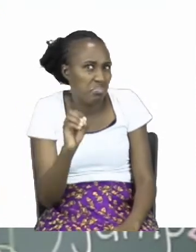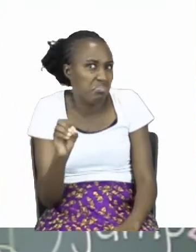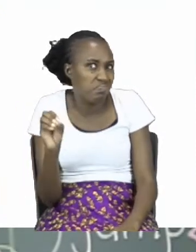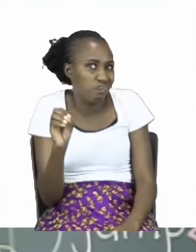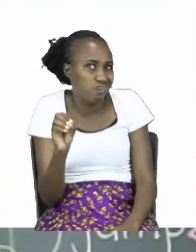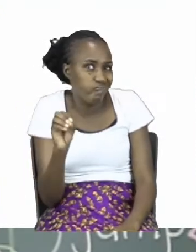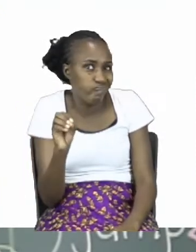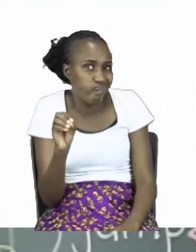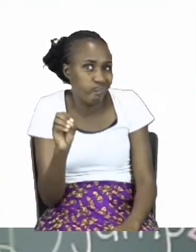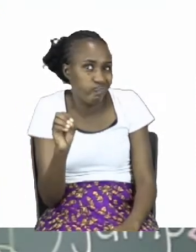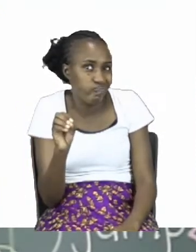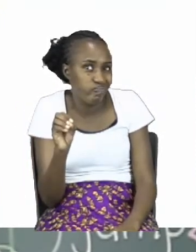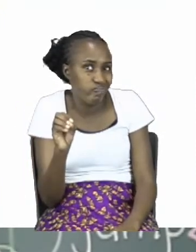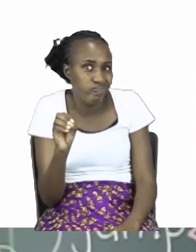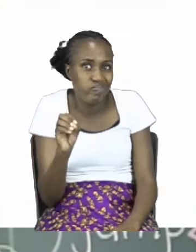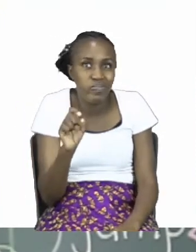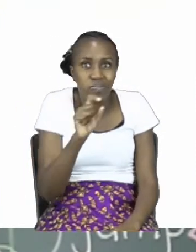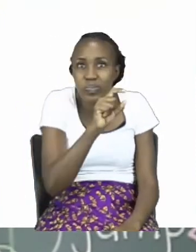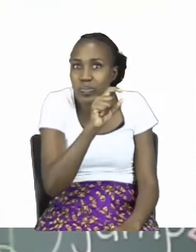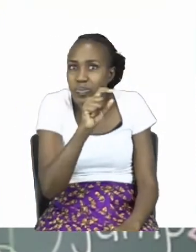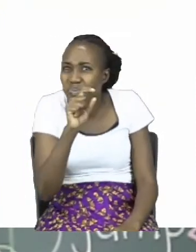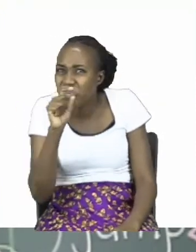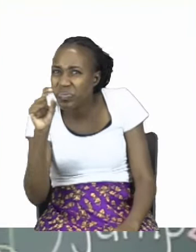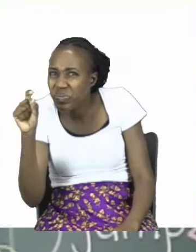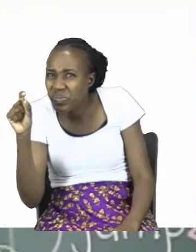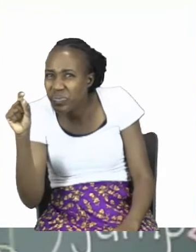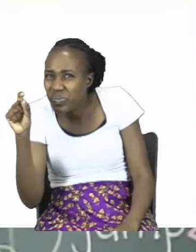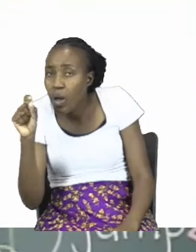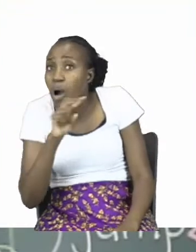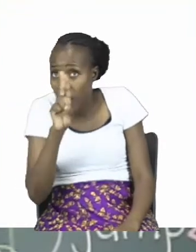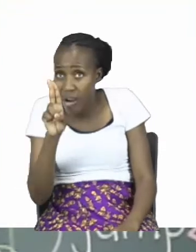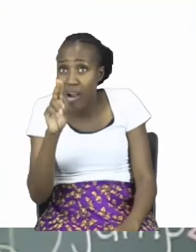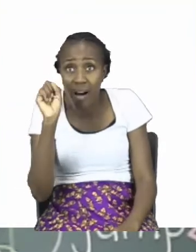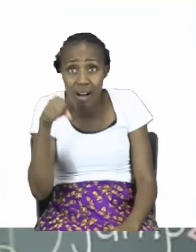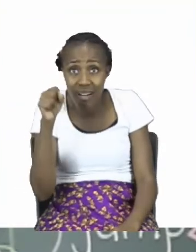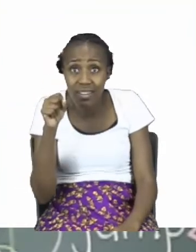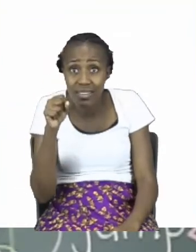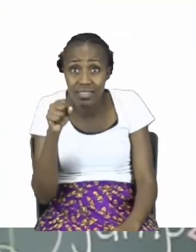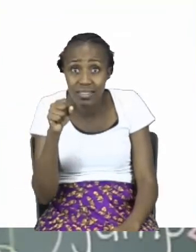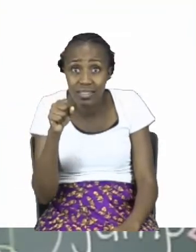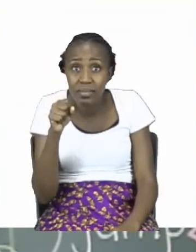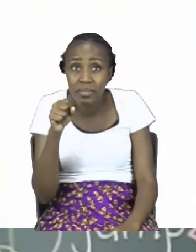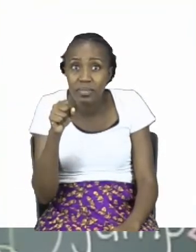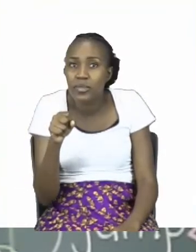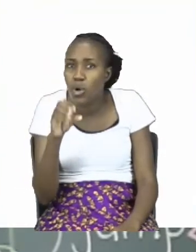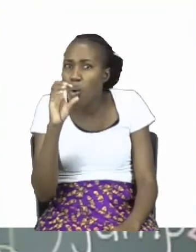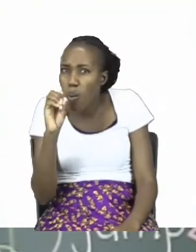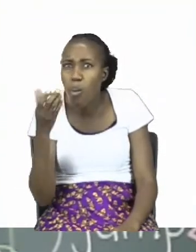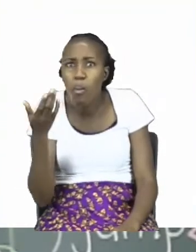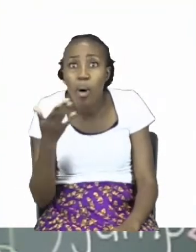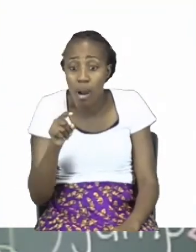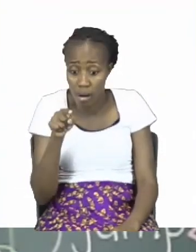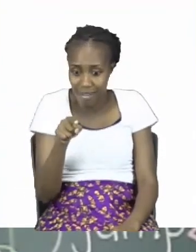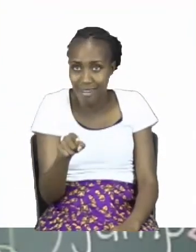here? No. What about, yes, I found an H. Now I need an